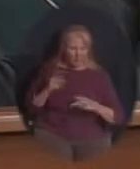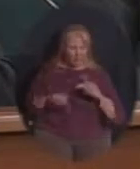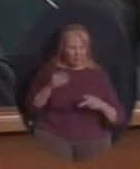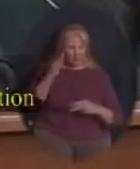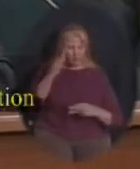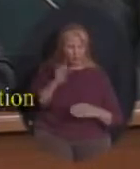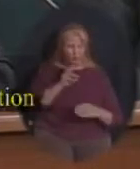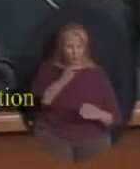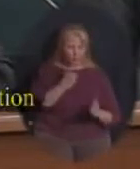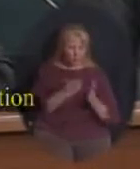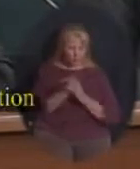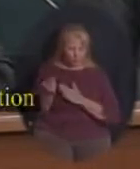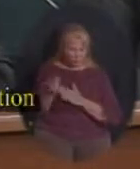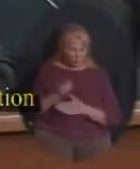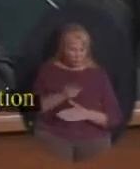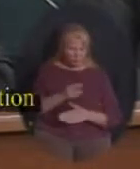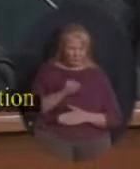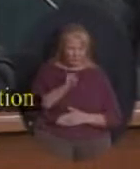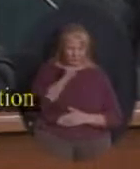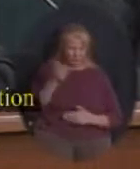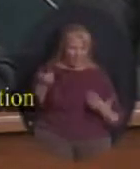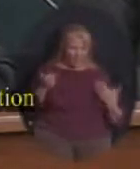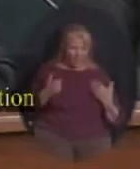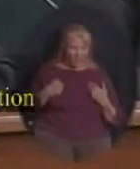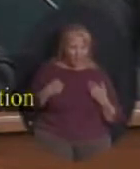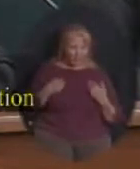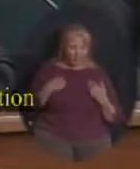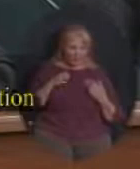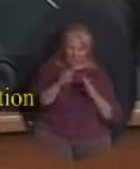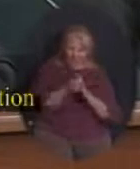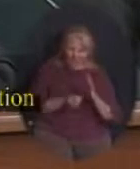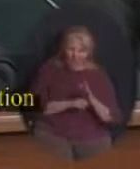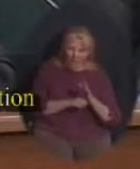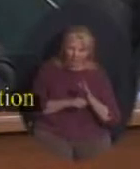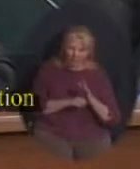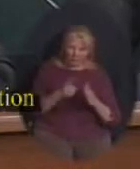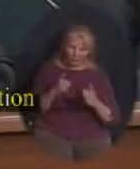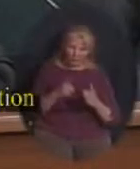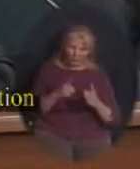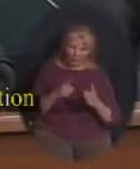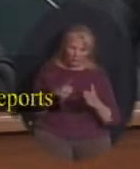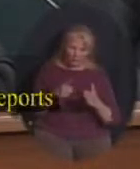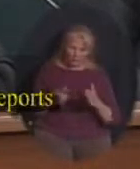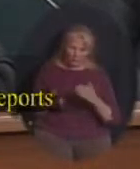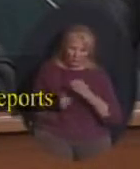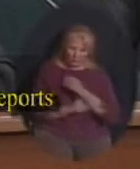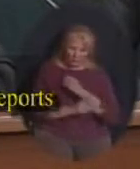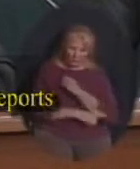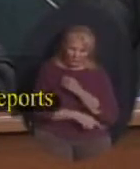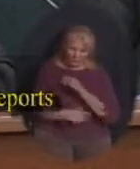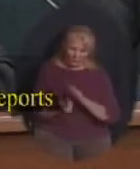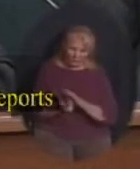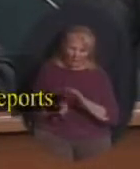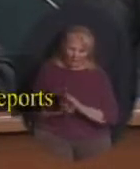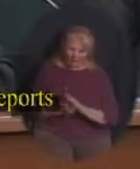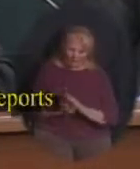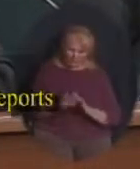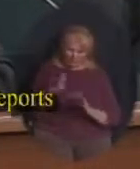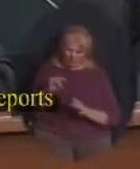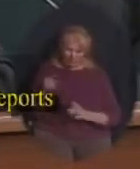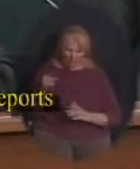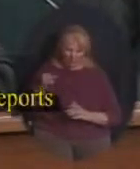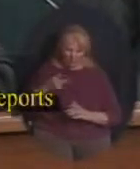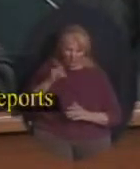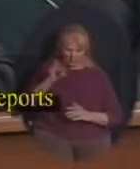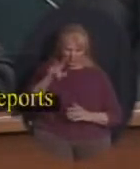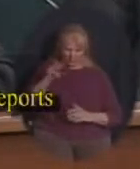the truth that there are no ethics violations by Mr. Gilmore and myself. This has been reviewed thoroughly by attorneys and the Kansas Governmental Ethics Commission.